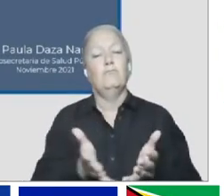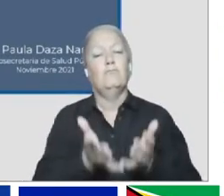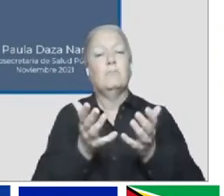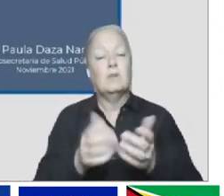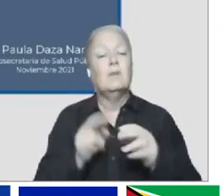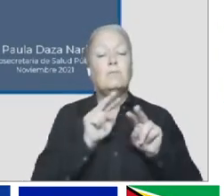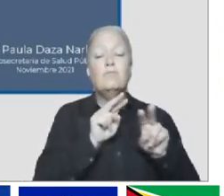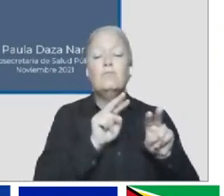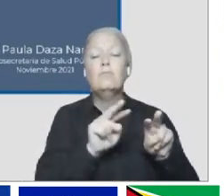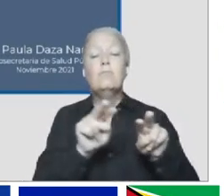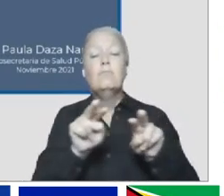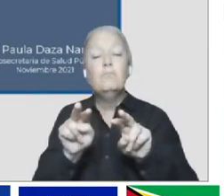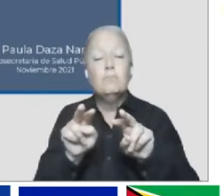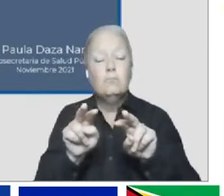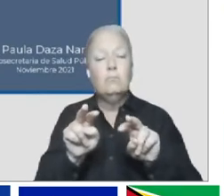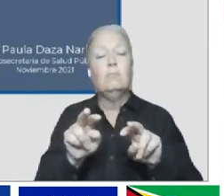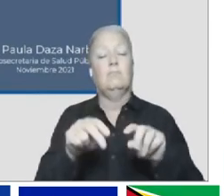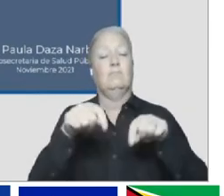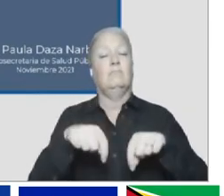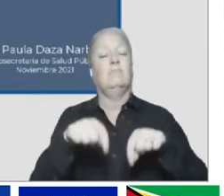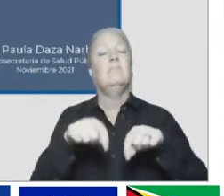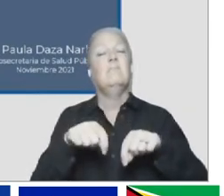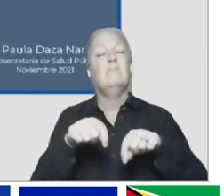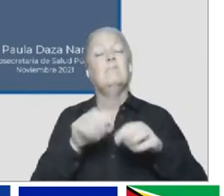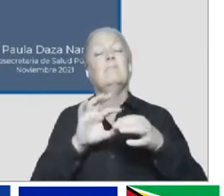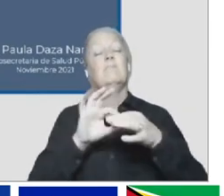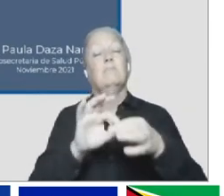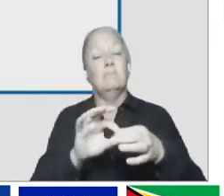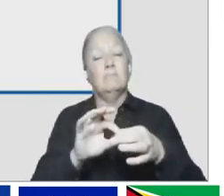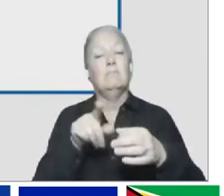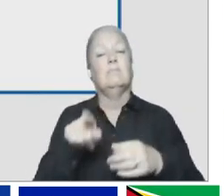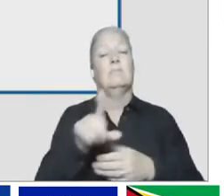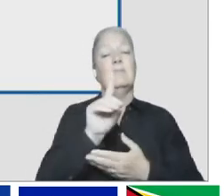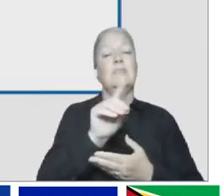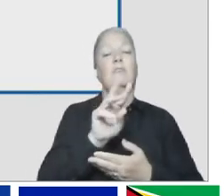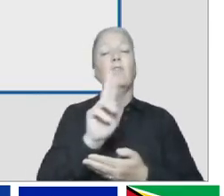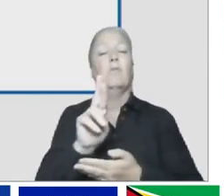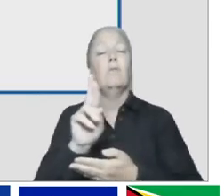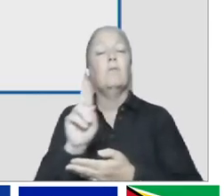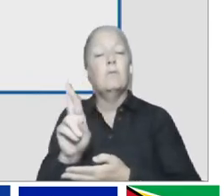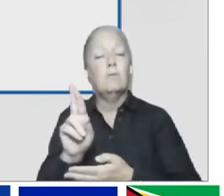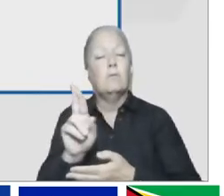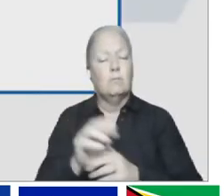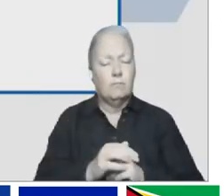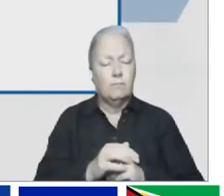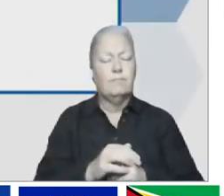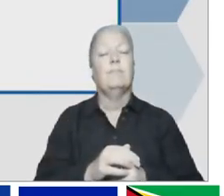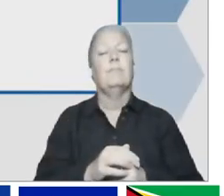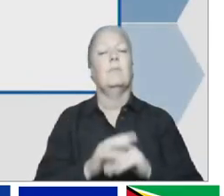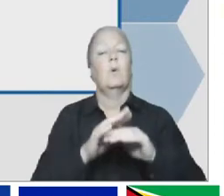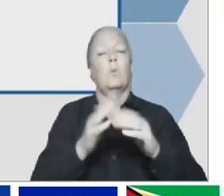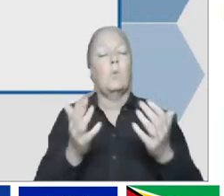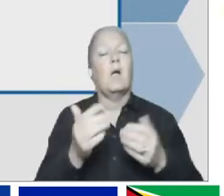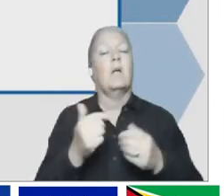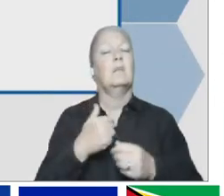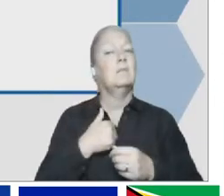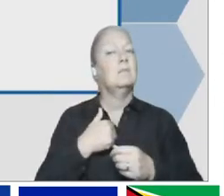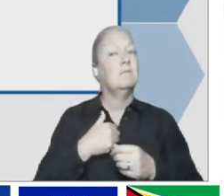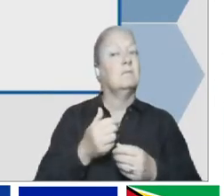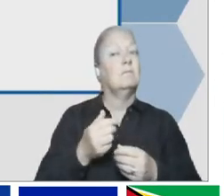disaster risk governance and lessons learned from COVID-19, I would like to mention